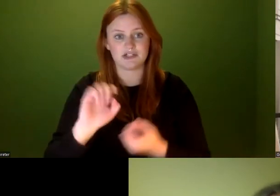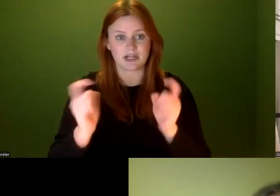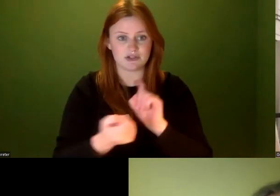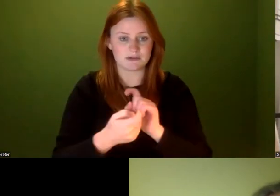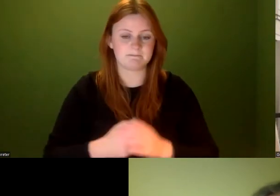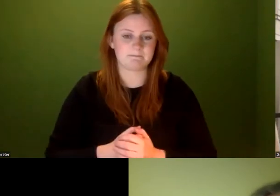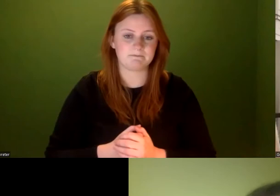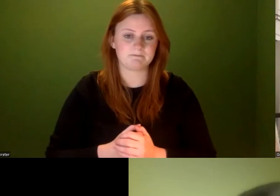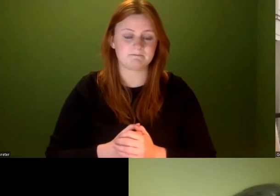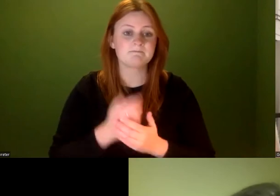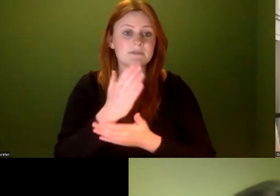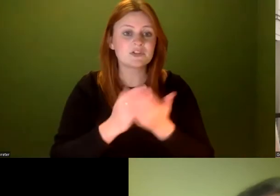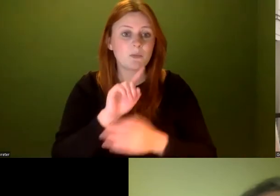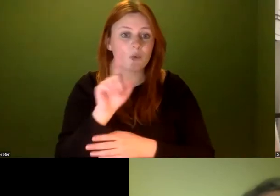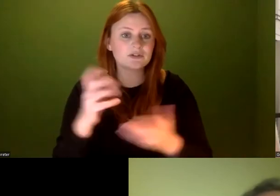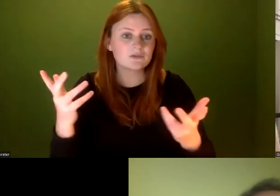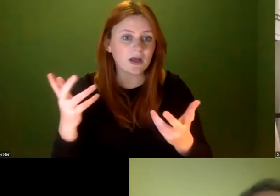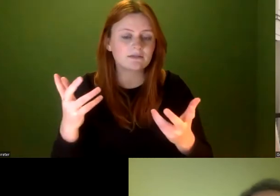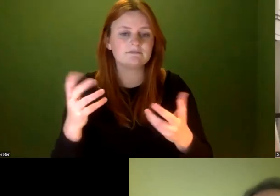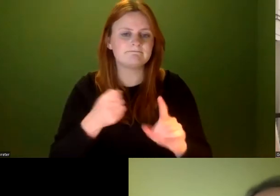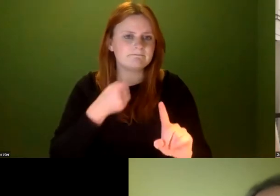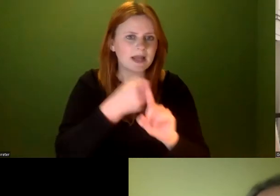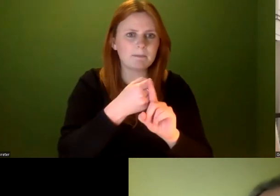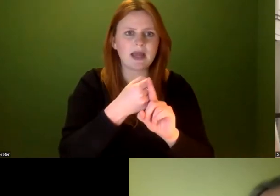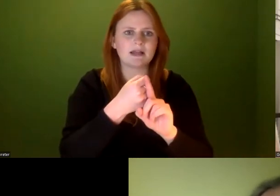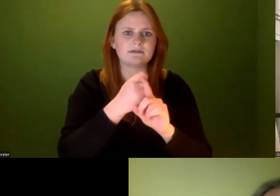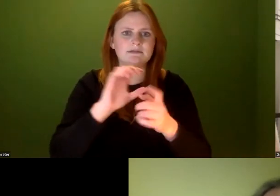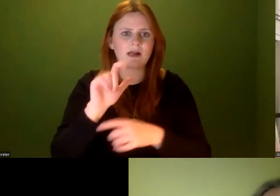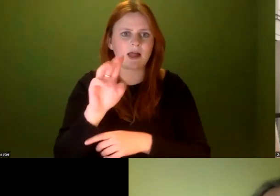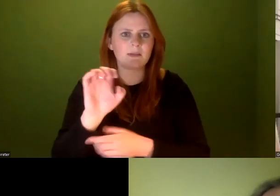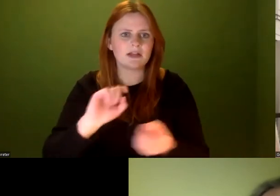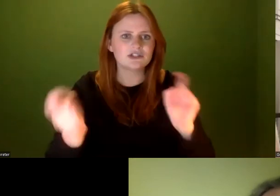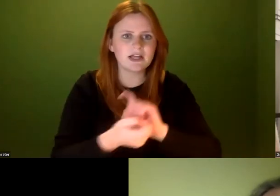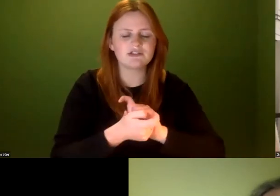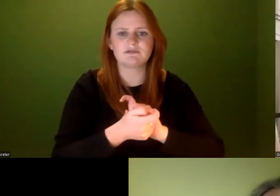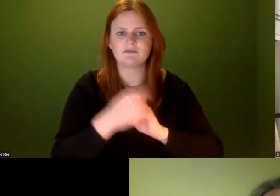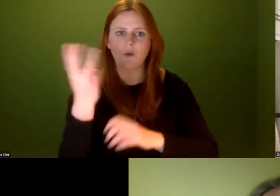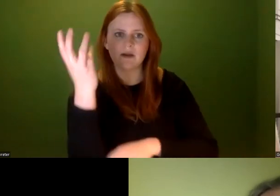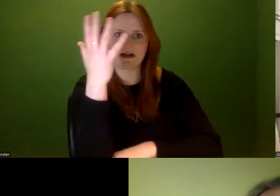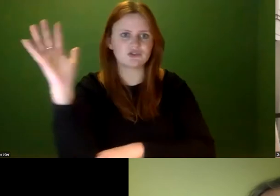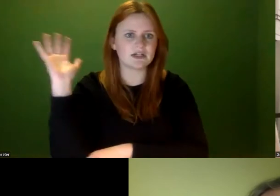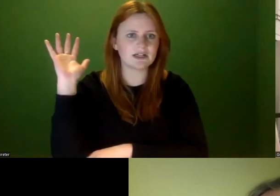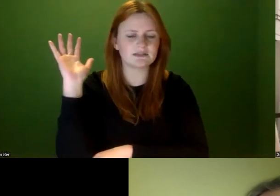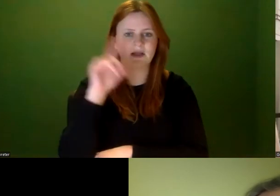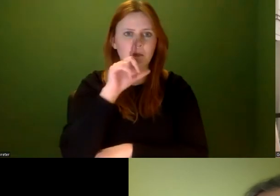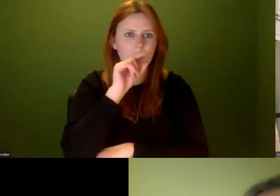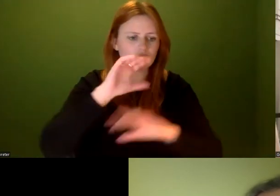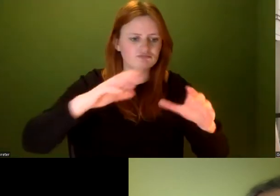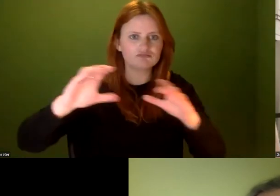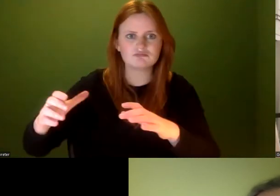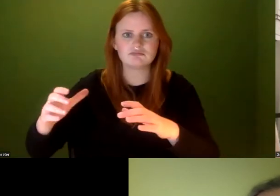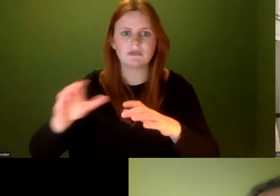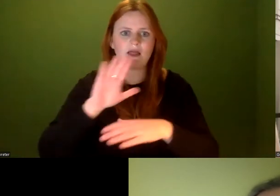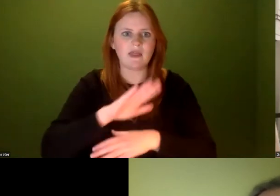questions they're looking at include, what's the impact of climate change on Winnipeg's tree canopy, the province's bird populations and their